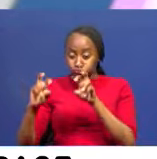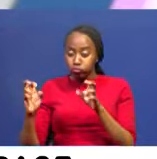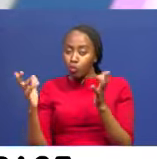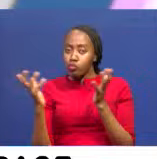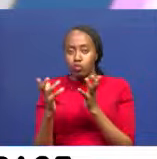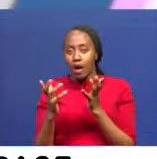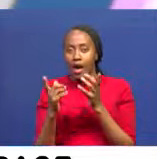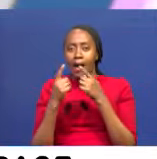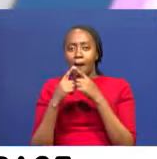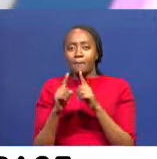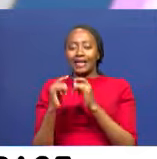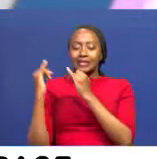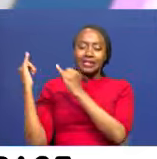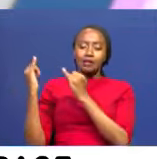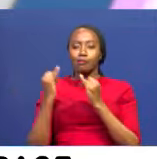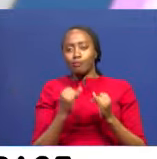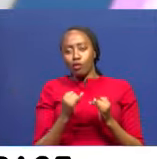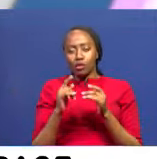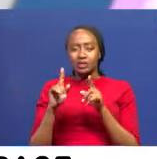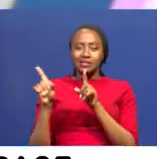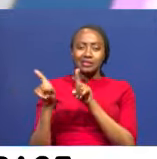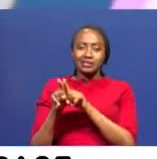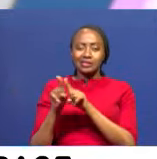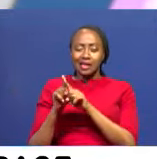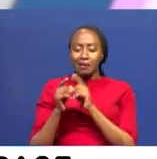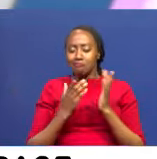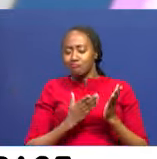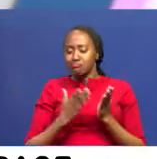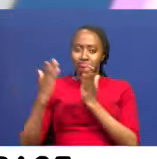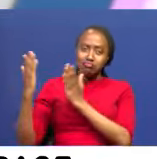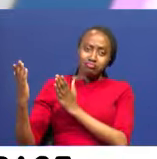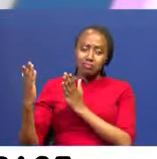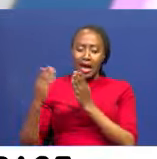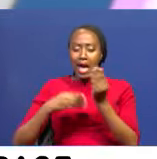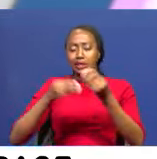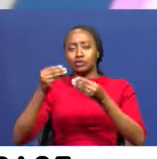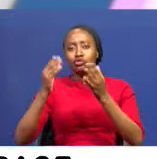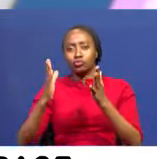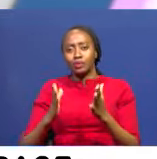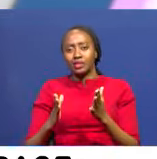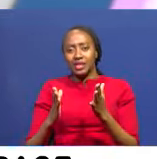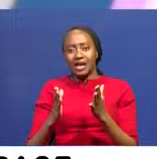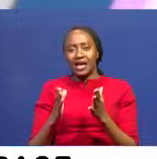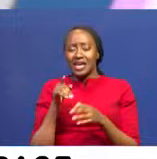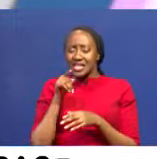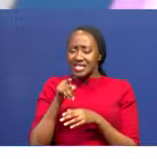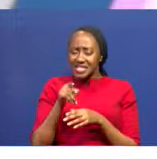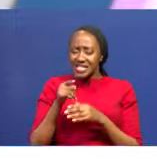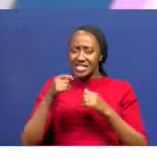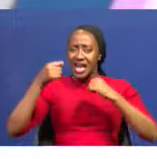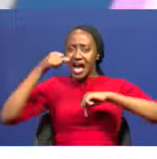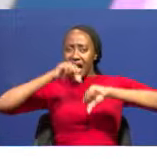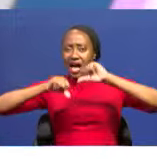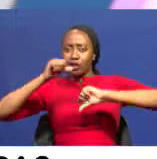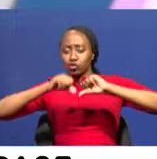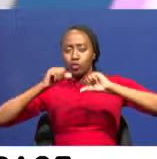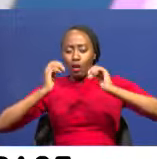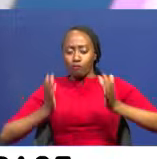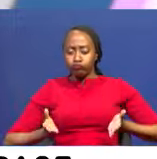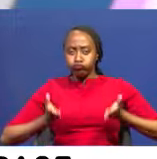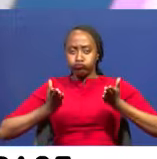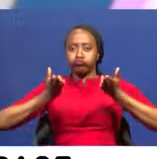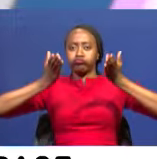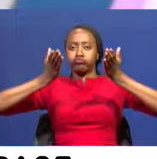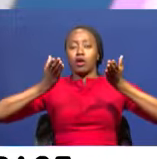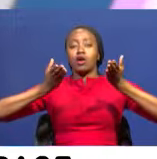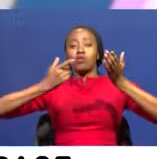importers, distributors, and everyone along the chain to make sure that this traceability is enhanced, so that now we even know to